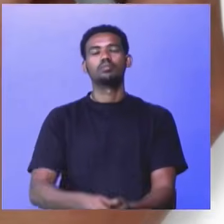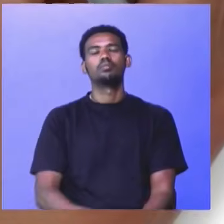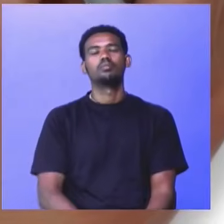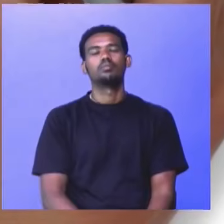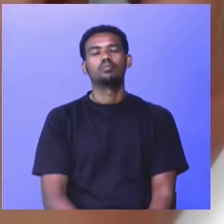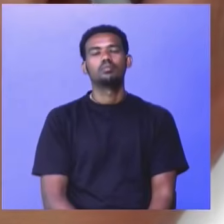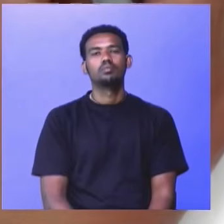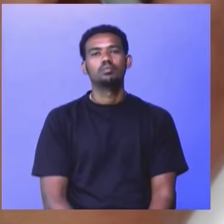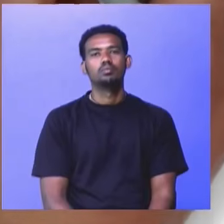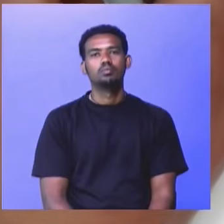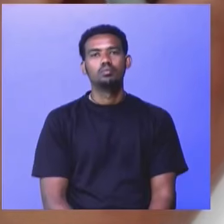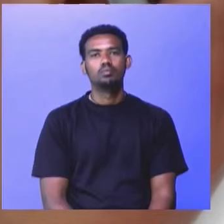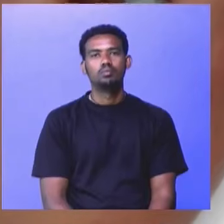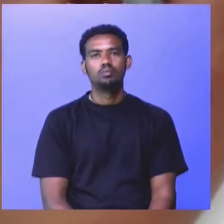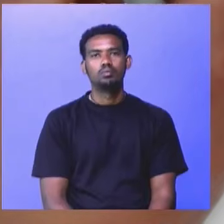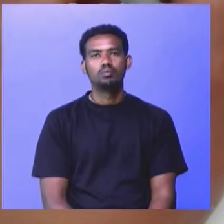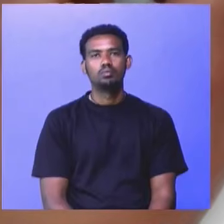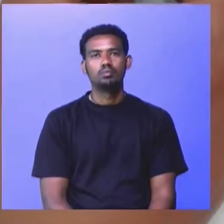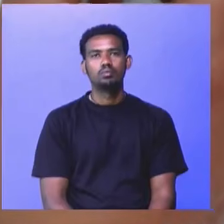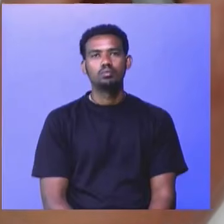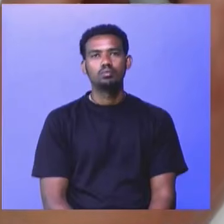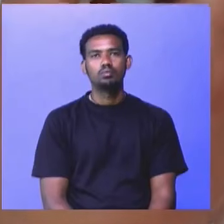blank student.